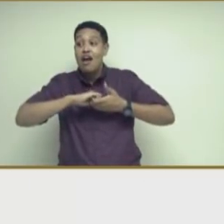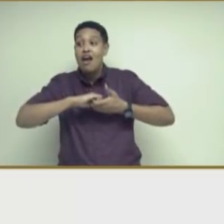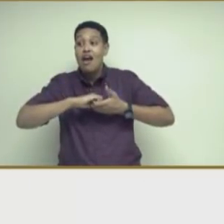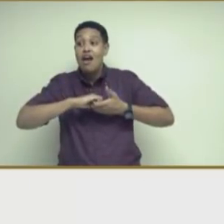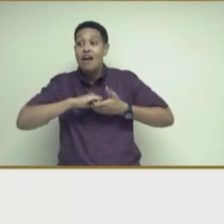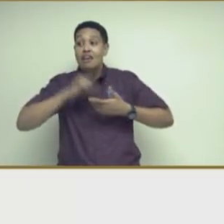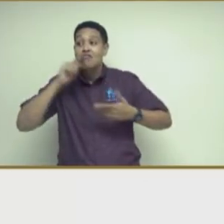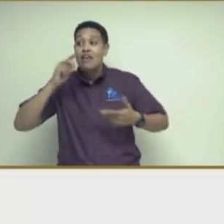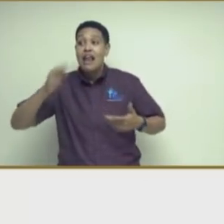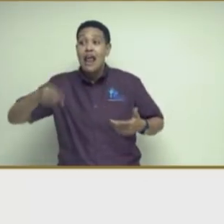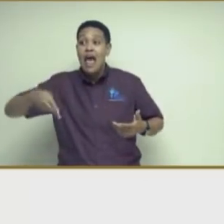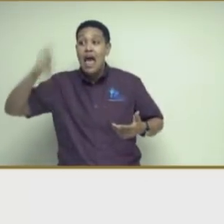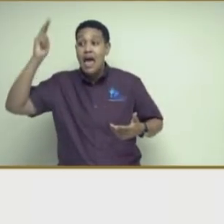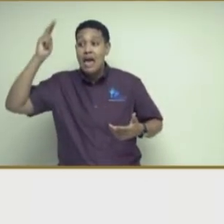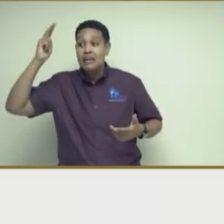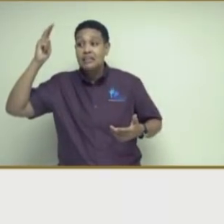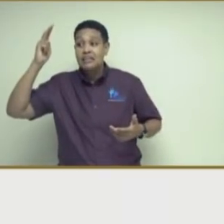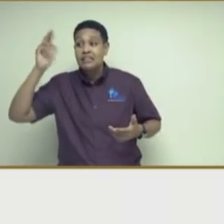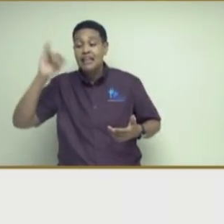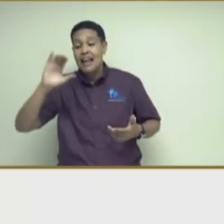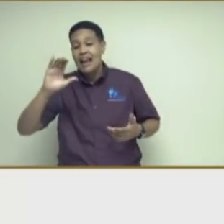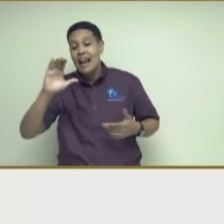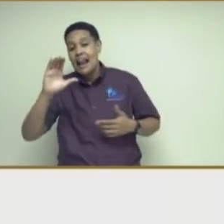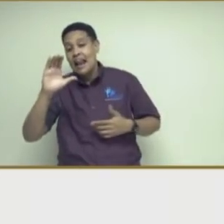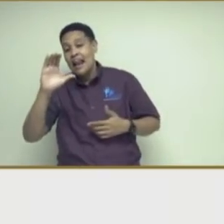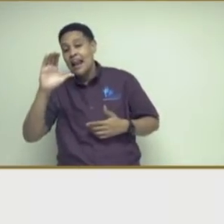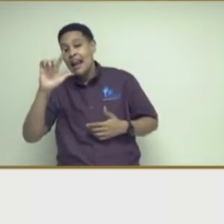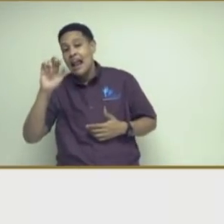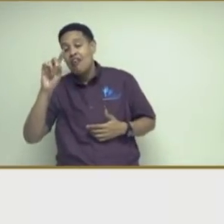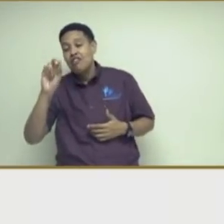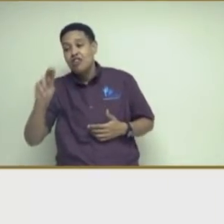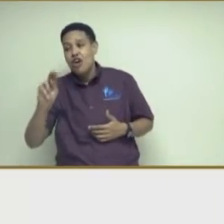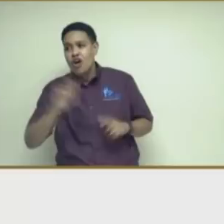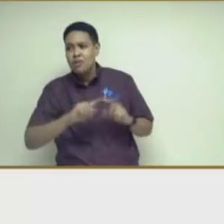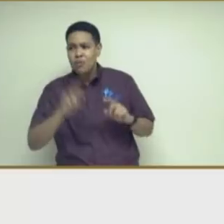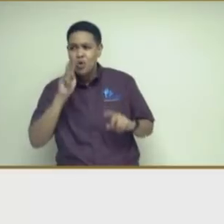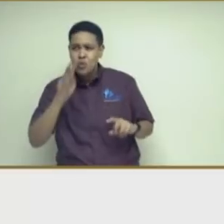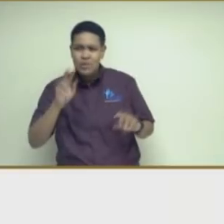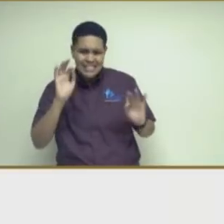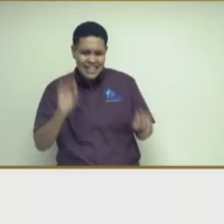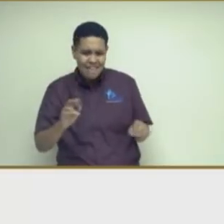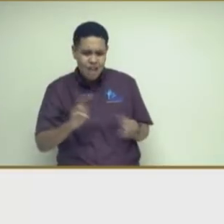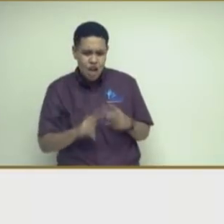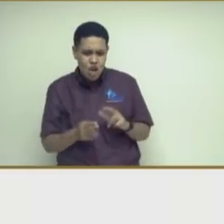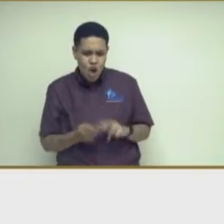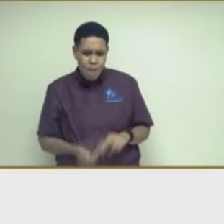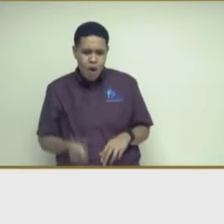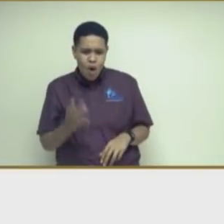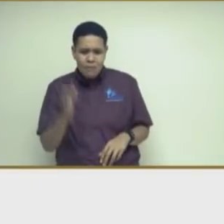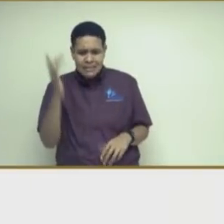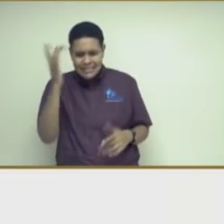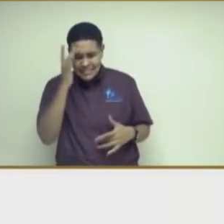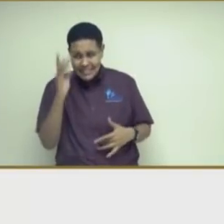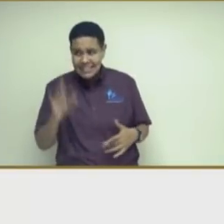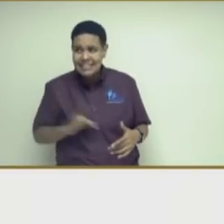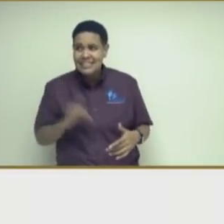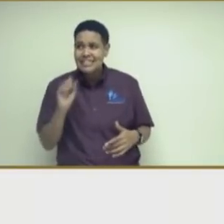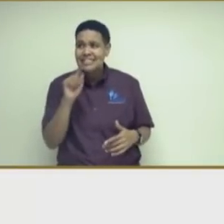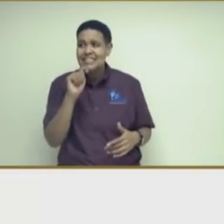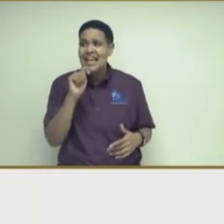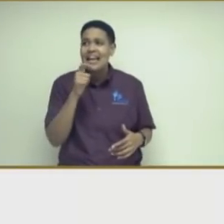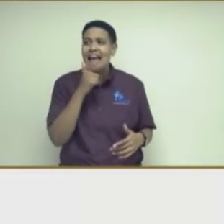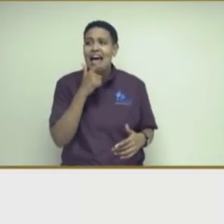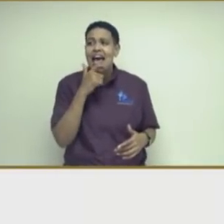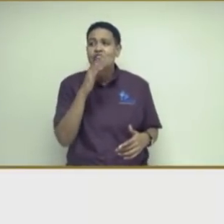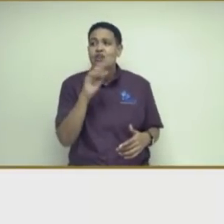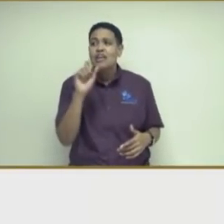at the highest point, followed by Clarendon. But when we look at absolute numbers, St. Andrew